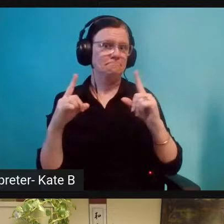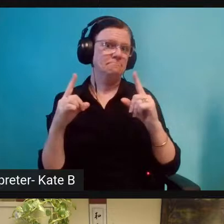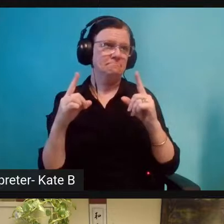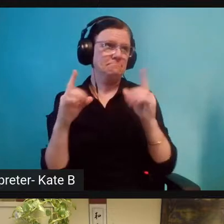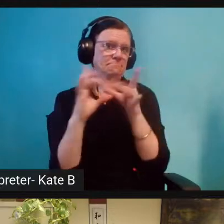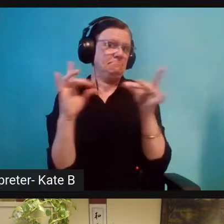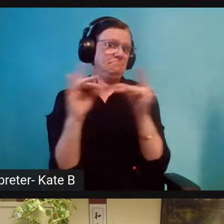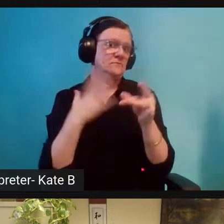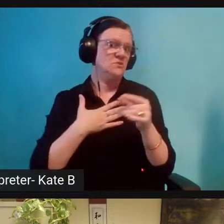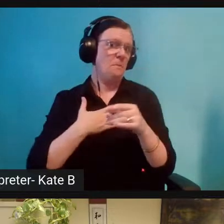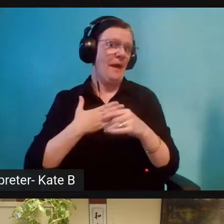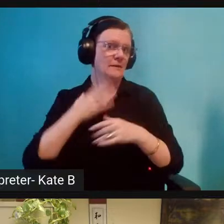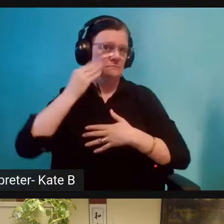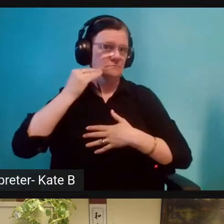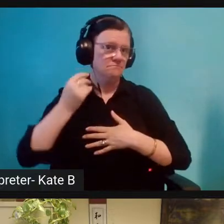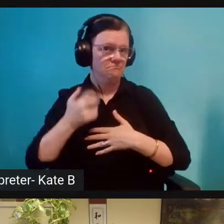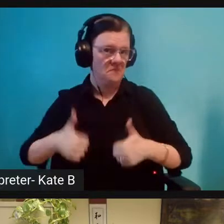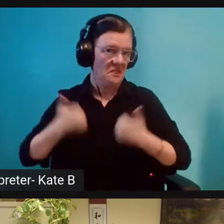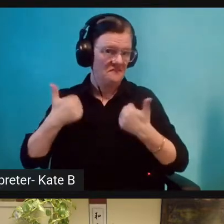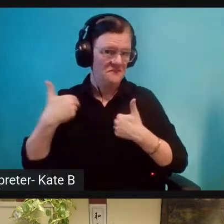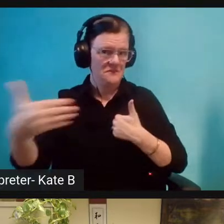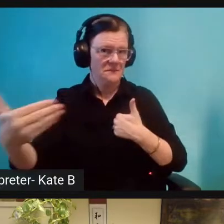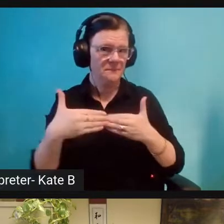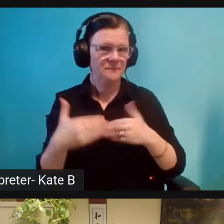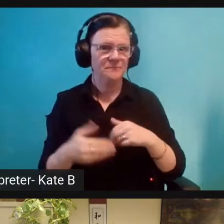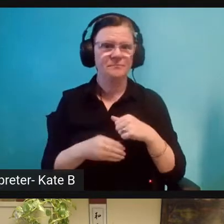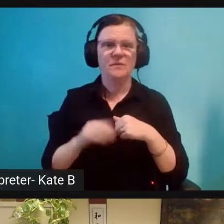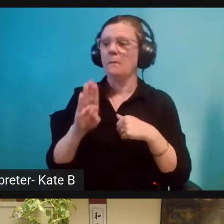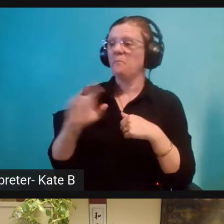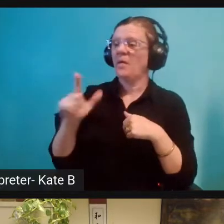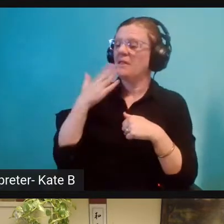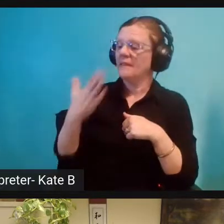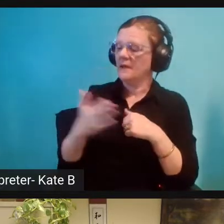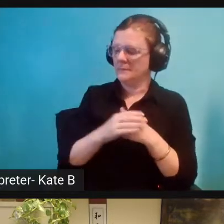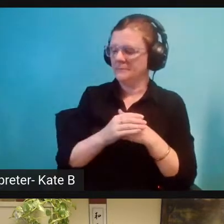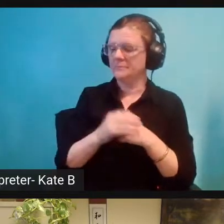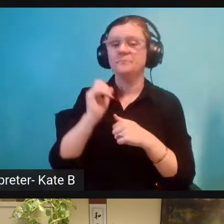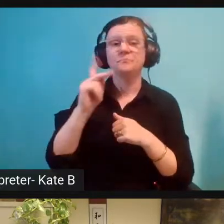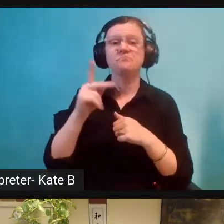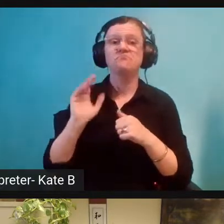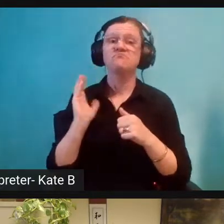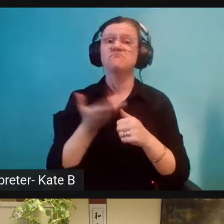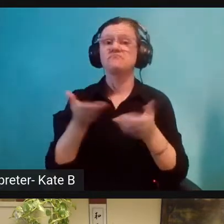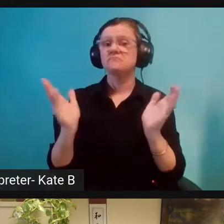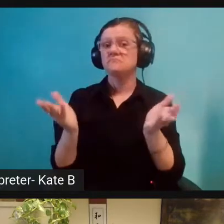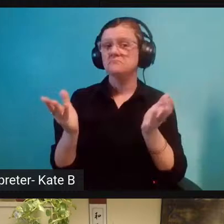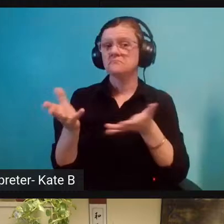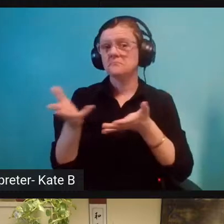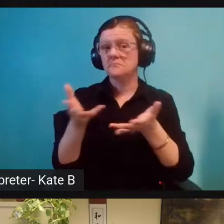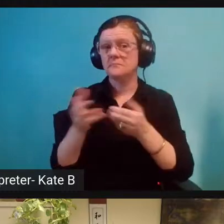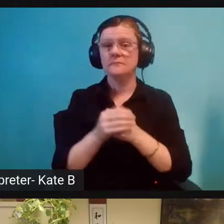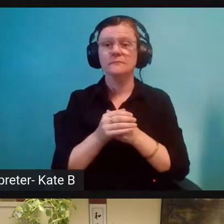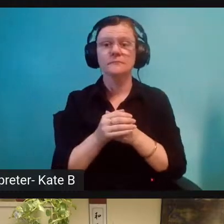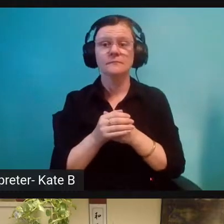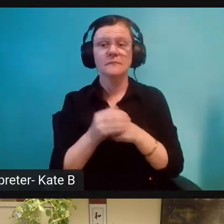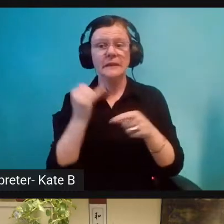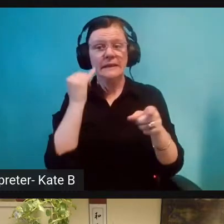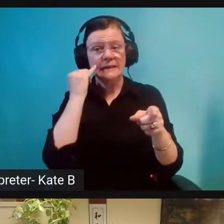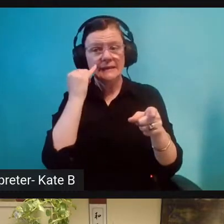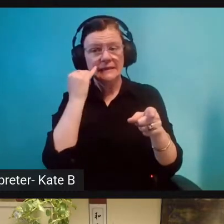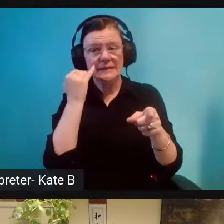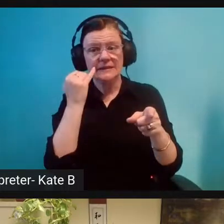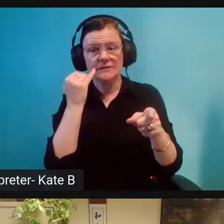on. Thank you for that. Well, we're going to launch into our conversation. For those who are a part of